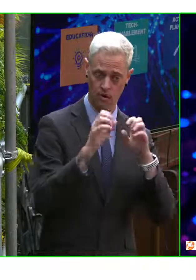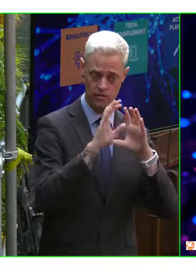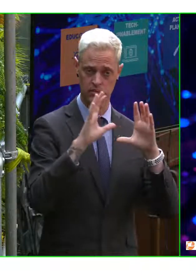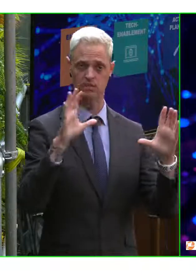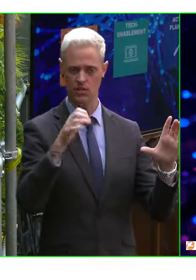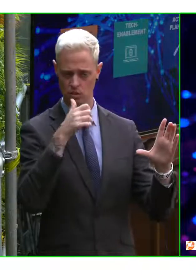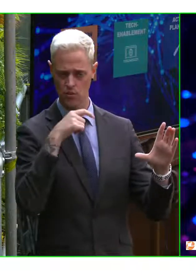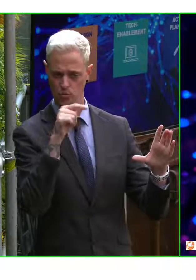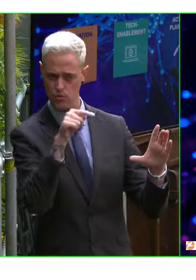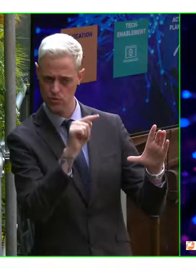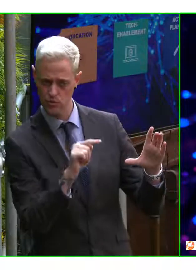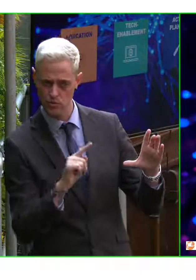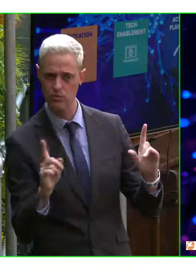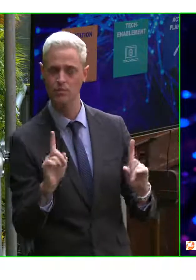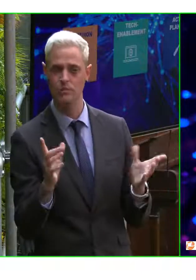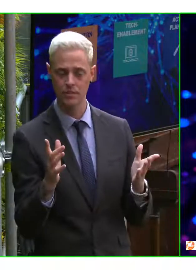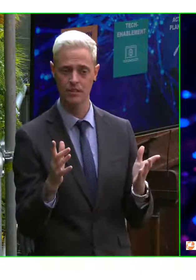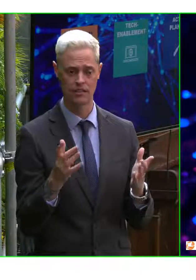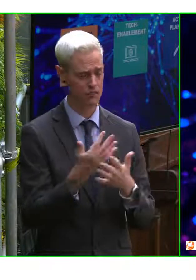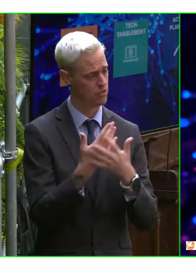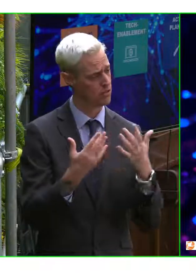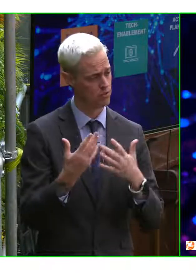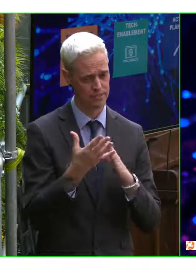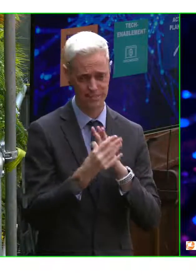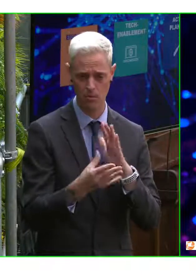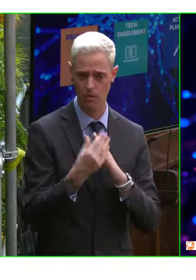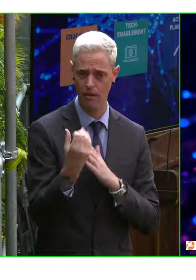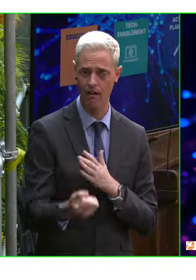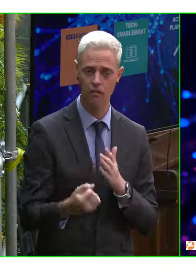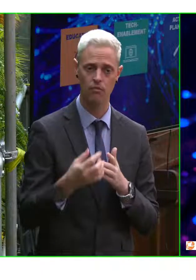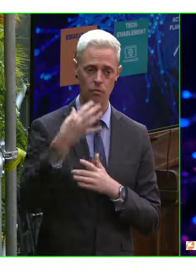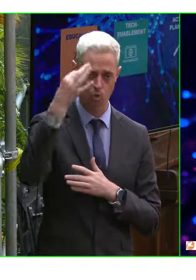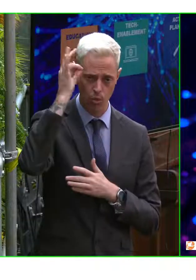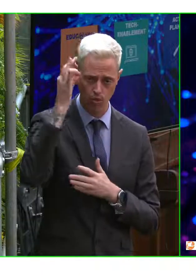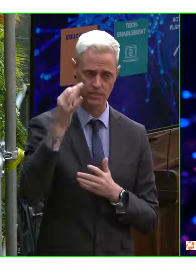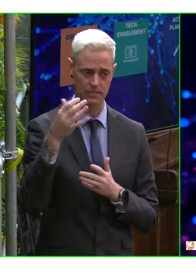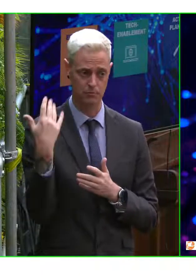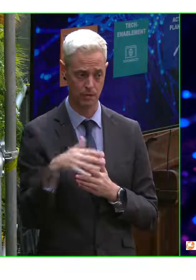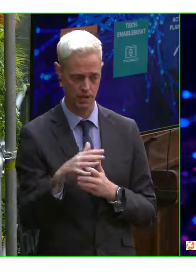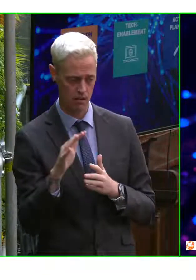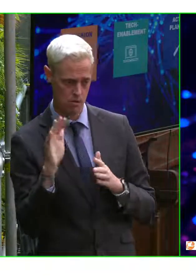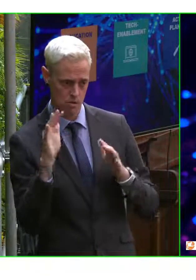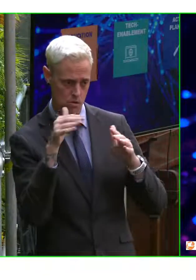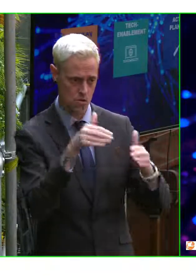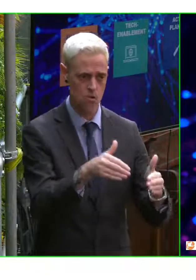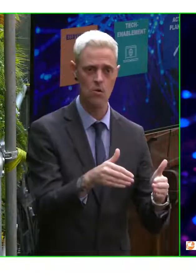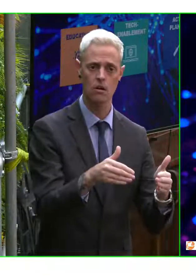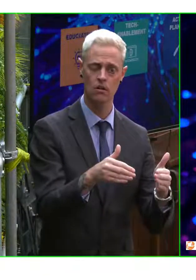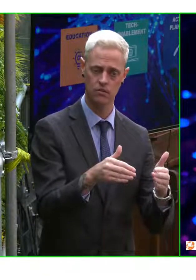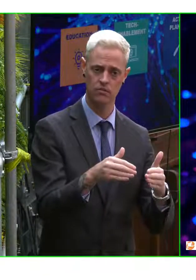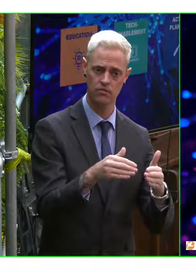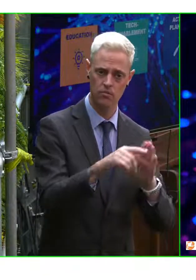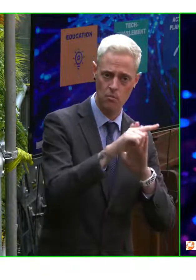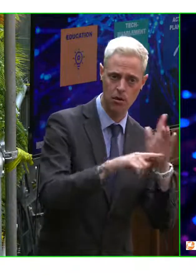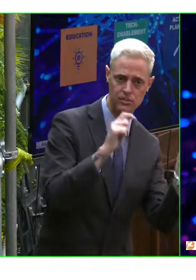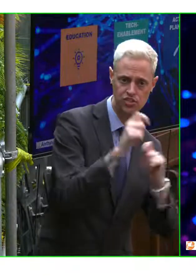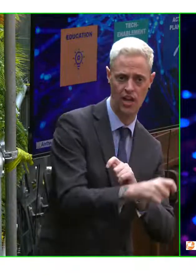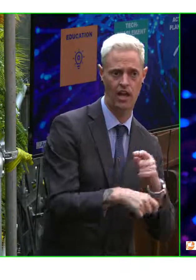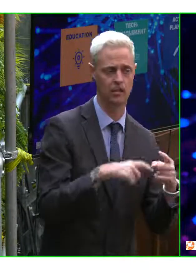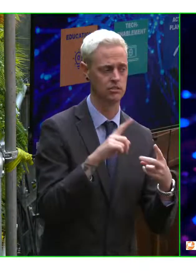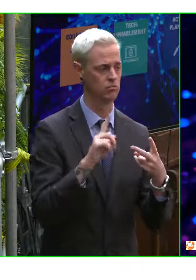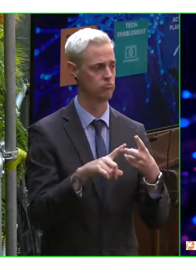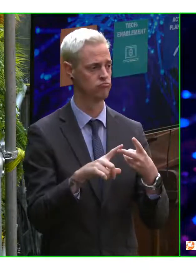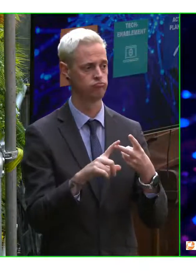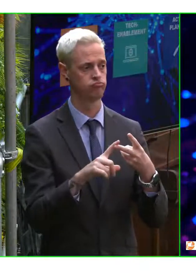a minute, there's tons of examples where local authorities have gone on to wrap around different actions. So whether that's a policy change, whether that's